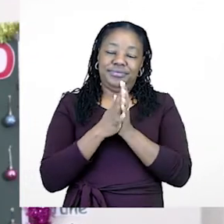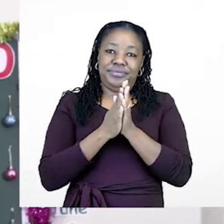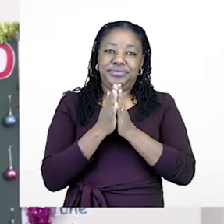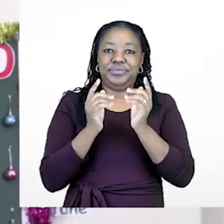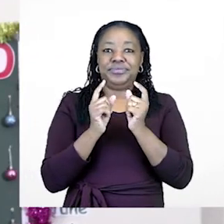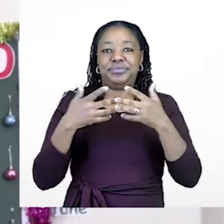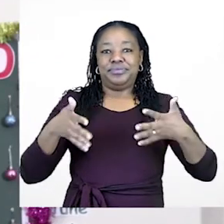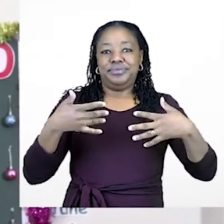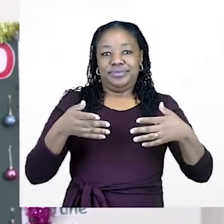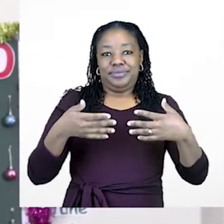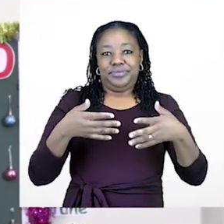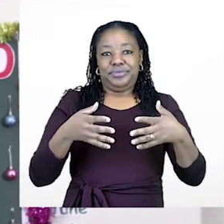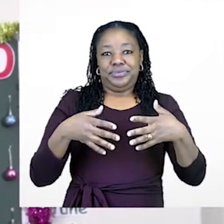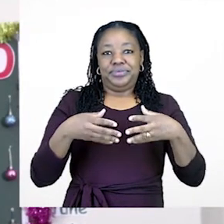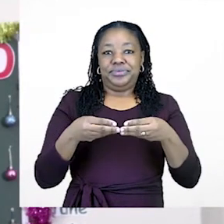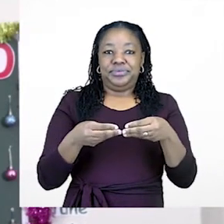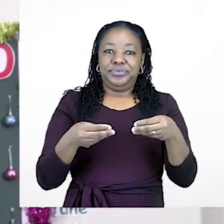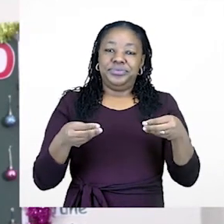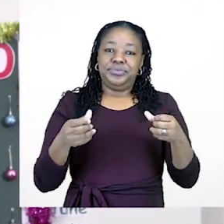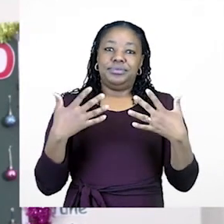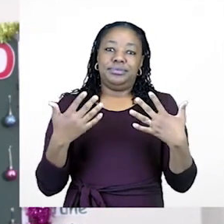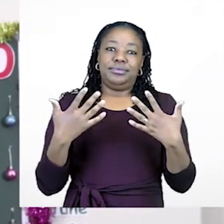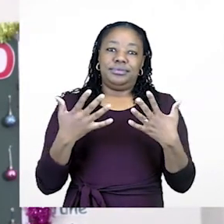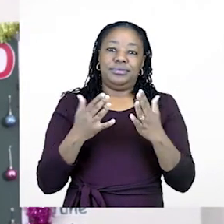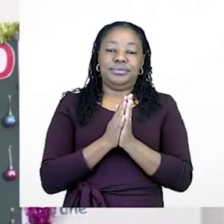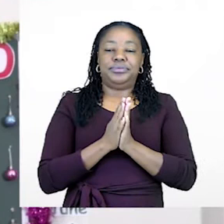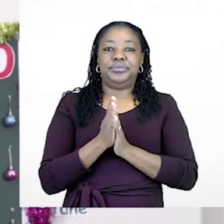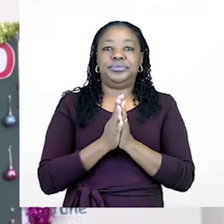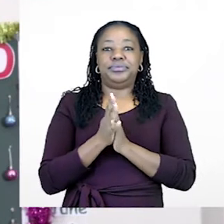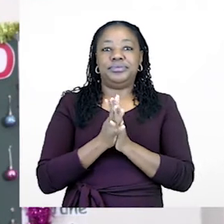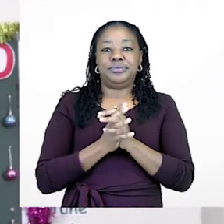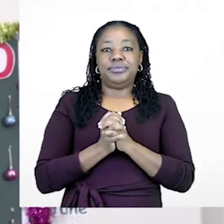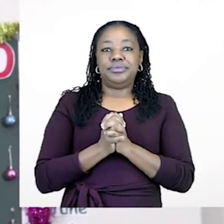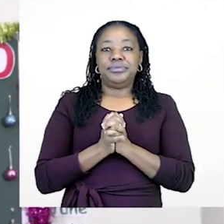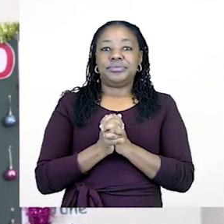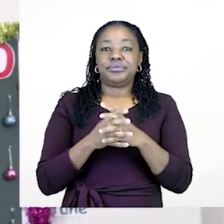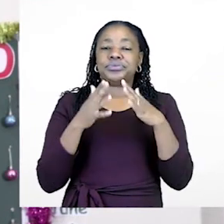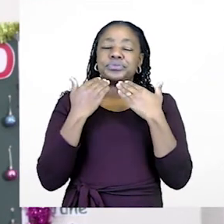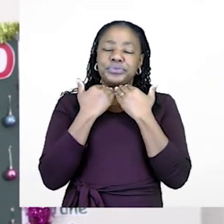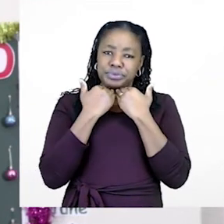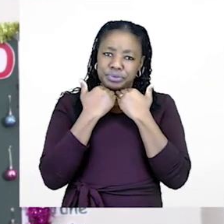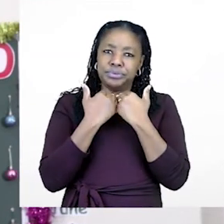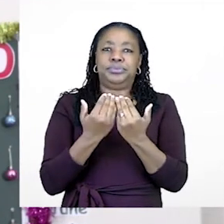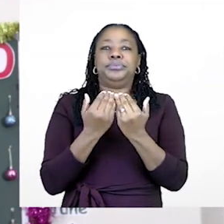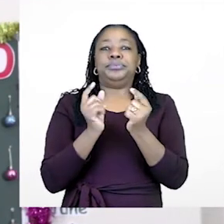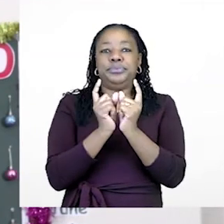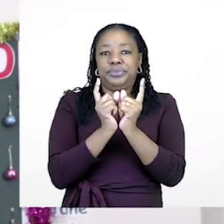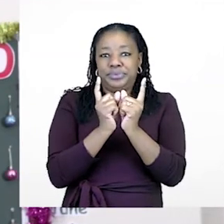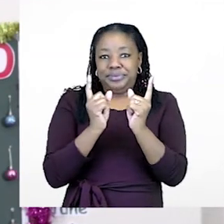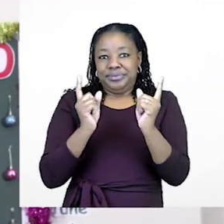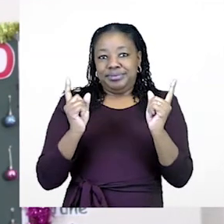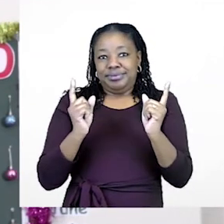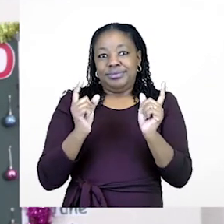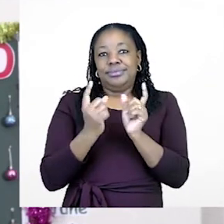please make sure you dry your hands before you touch anything. It's also very important for us to check our social